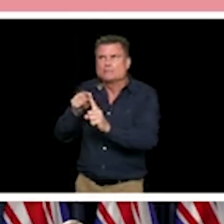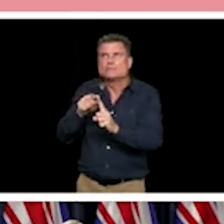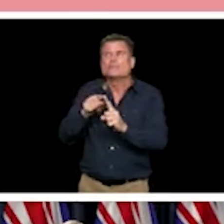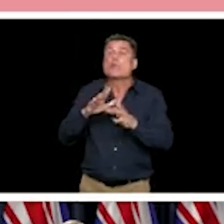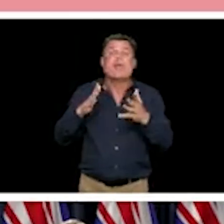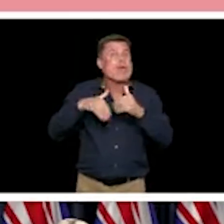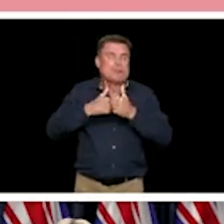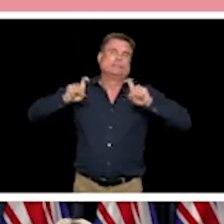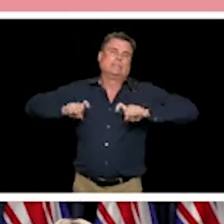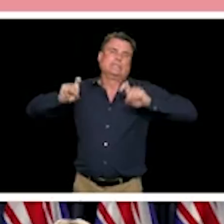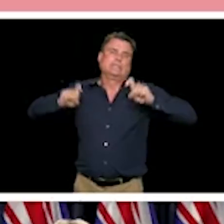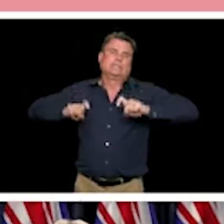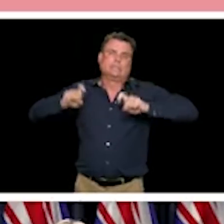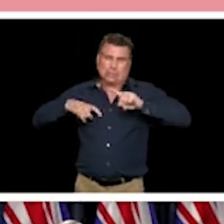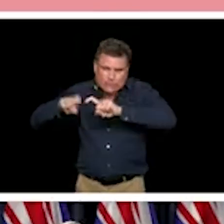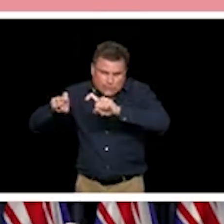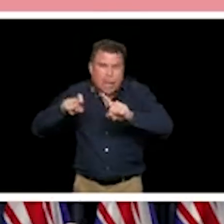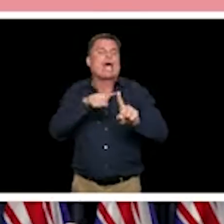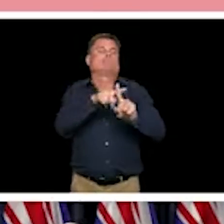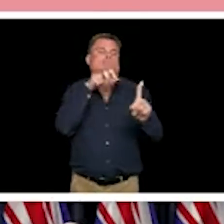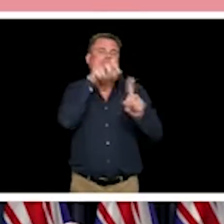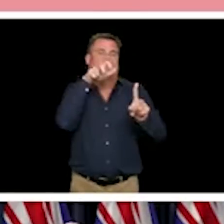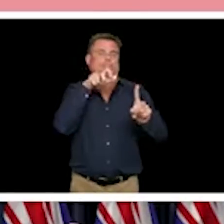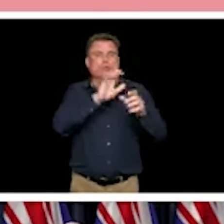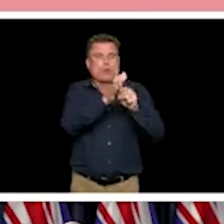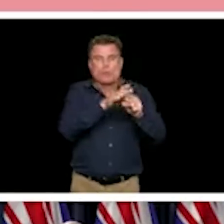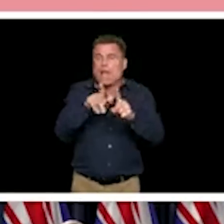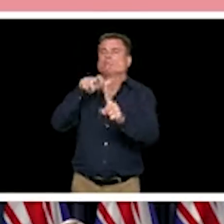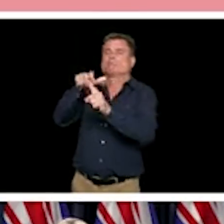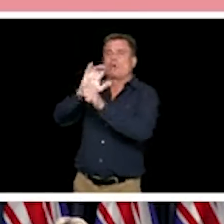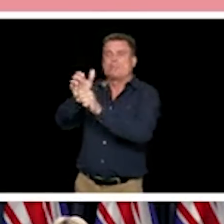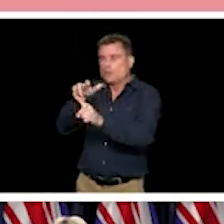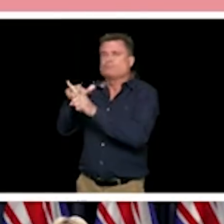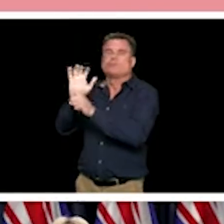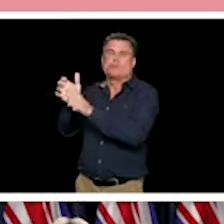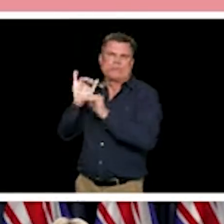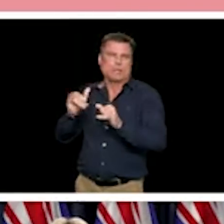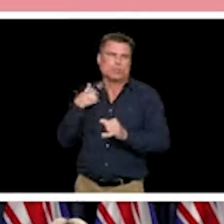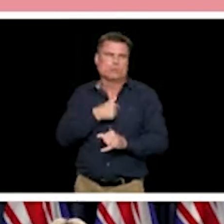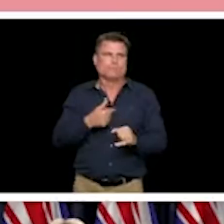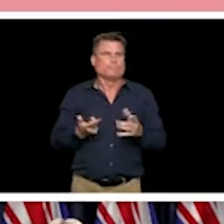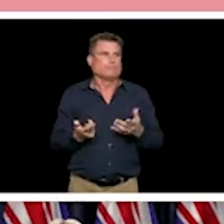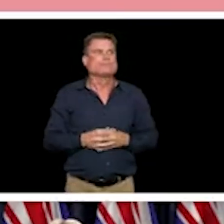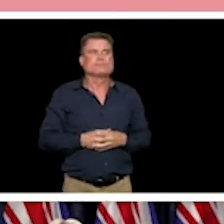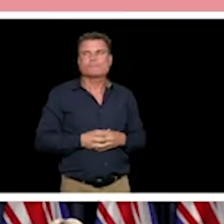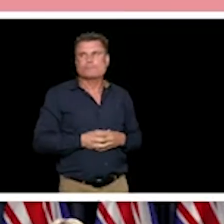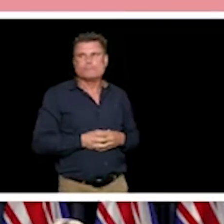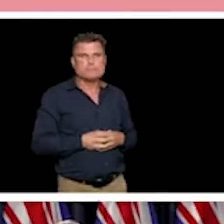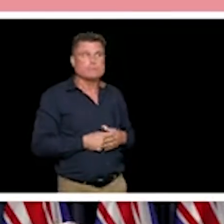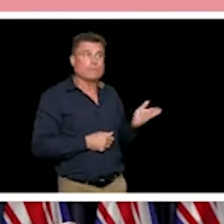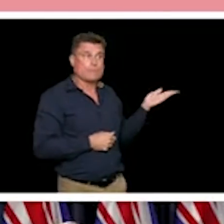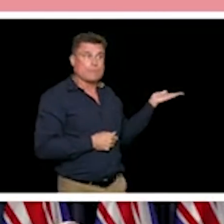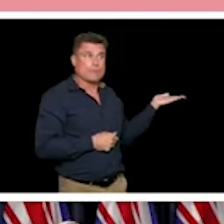as they occur is our laboratory testing. And so I've presented a little bit of information about the tests that we're doing per week,